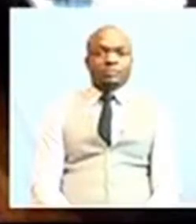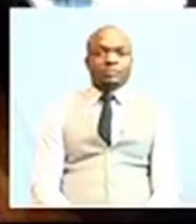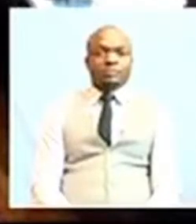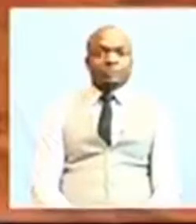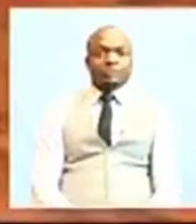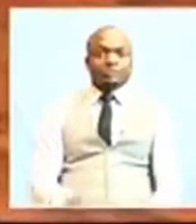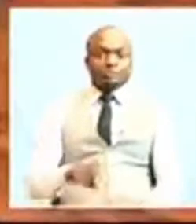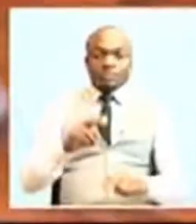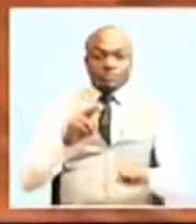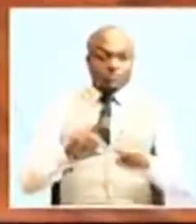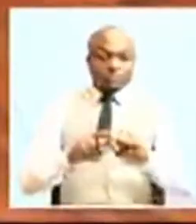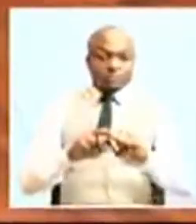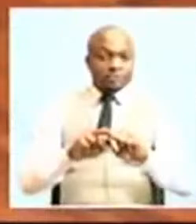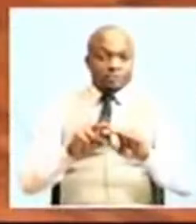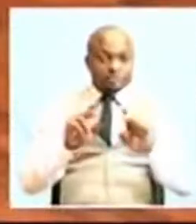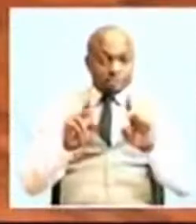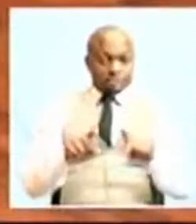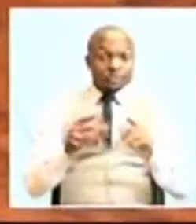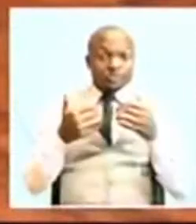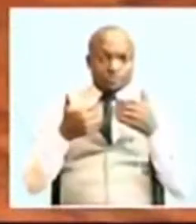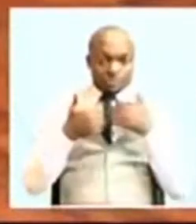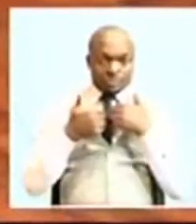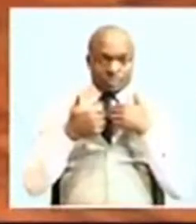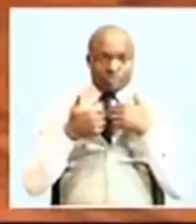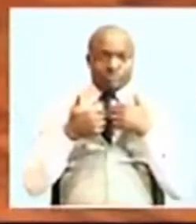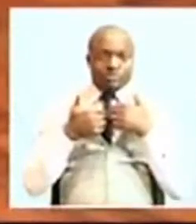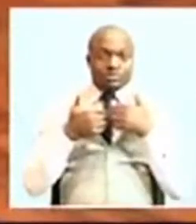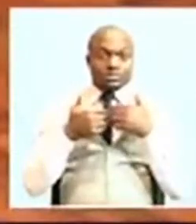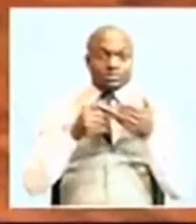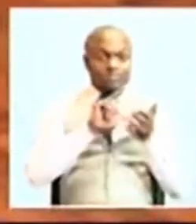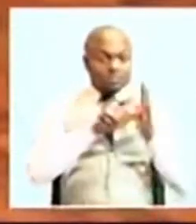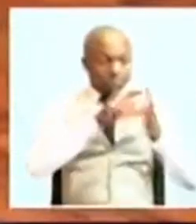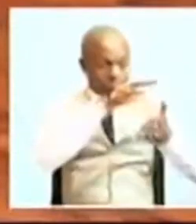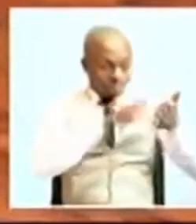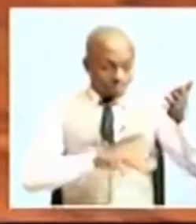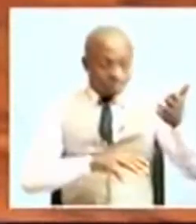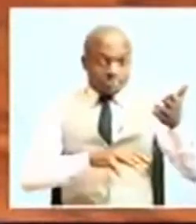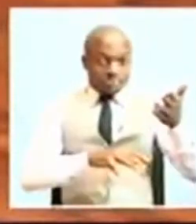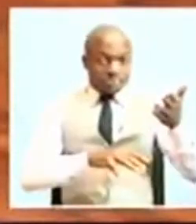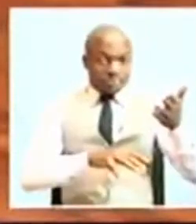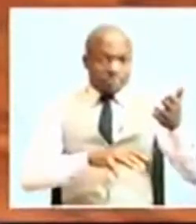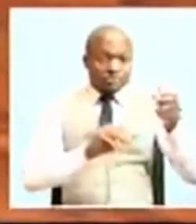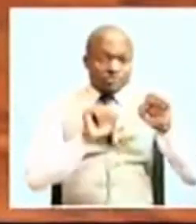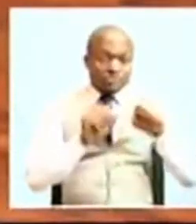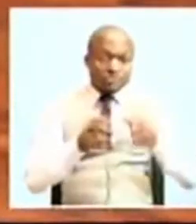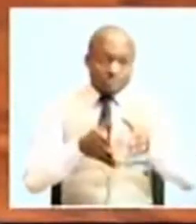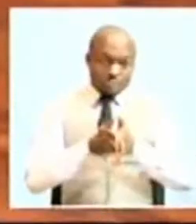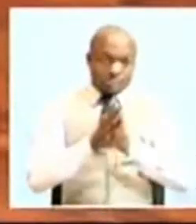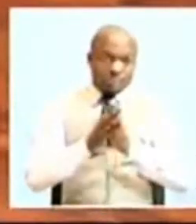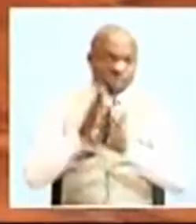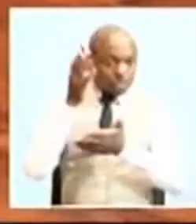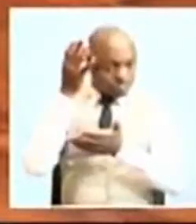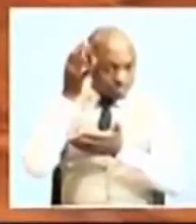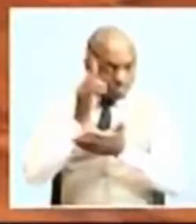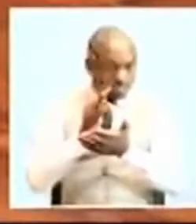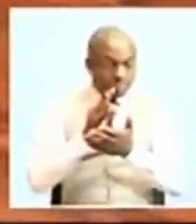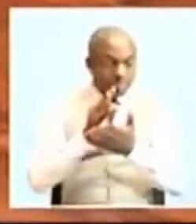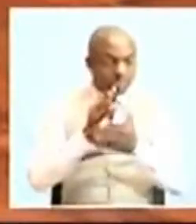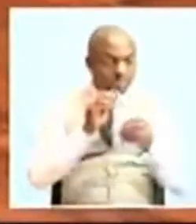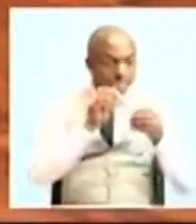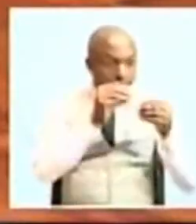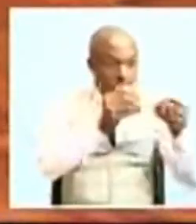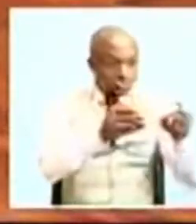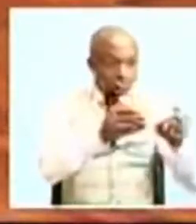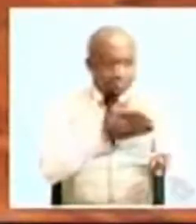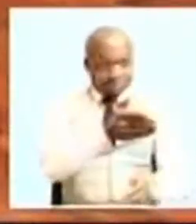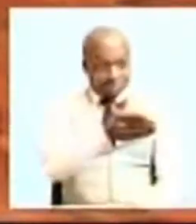Chair, I have the minutes. I was very sure that they are attached, but I could ask Secretariat to pass them on to you.